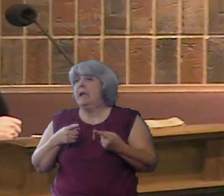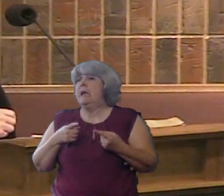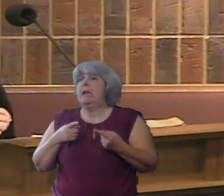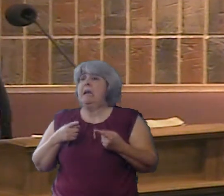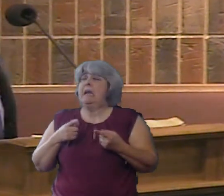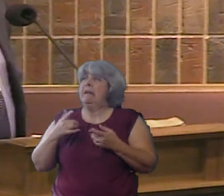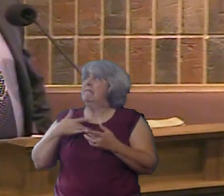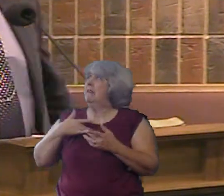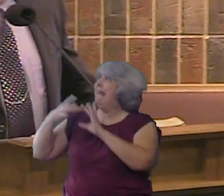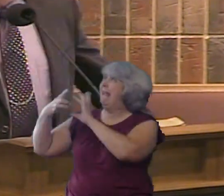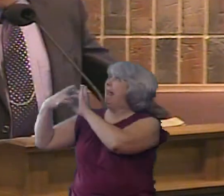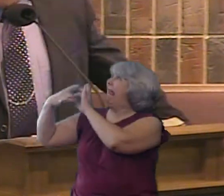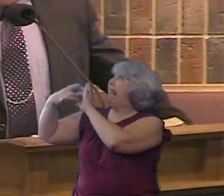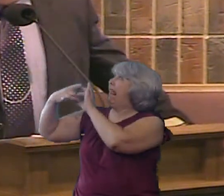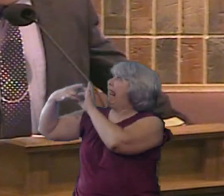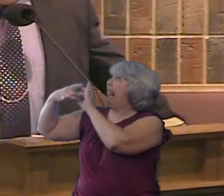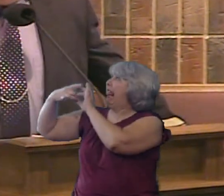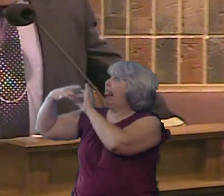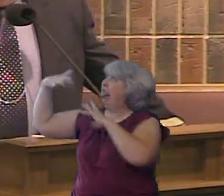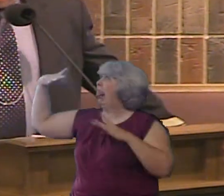God.